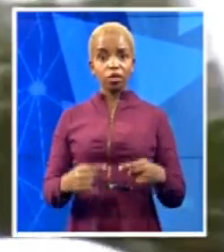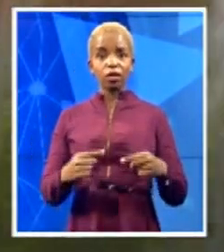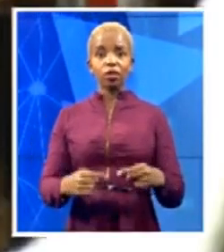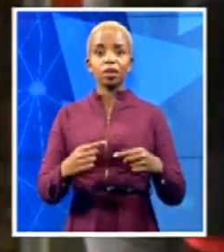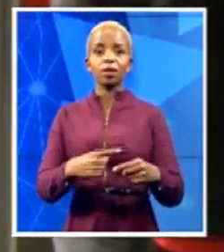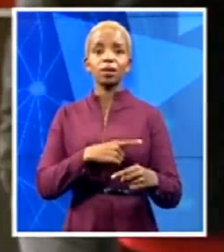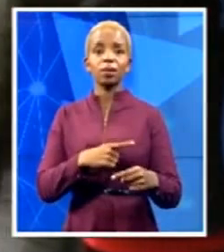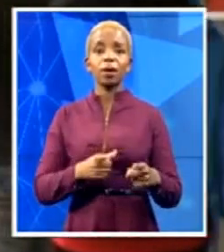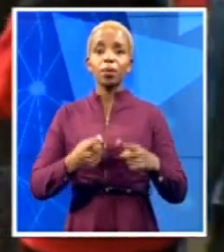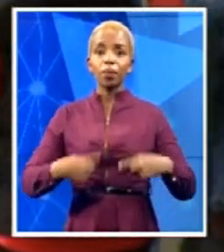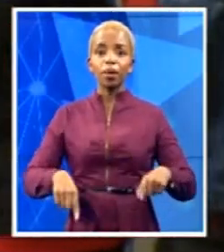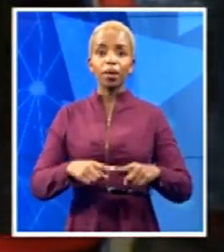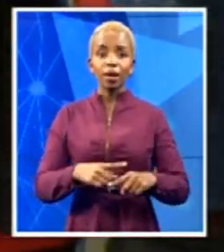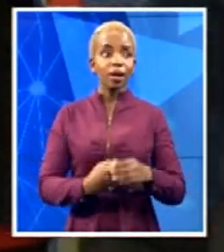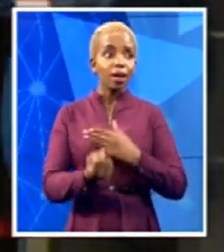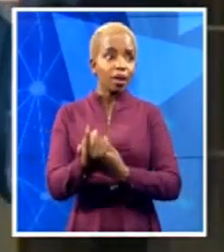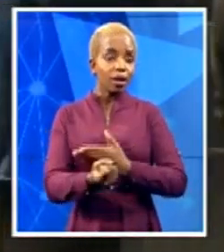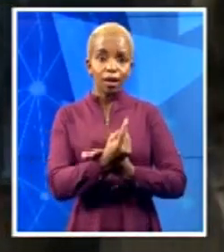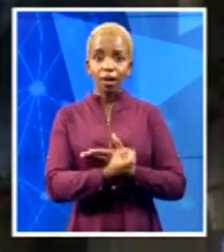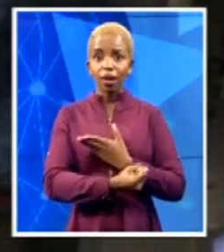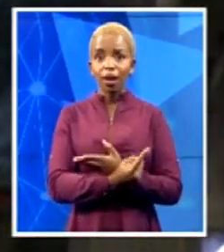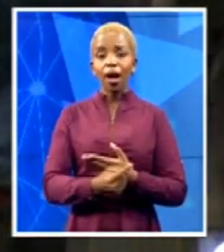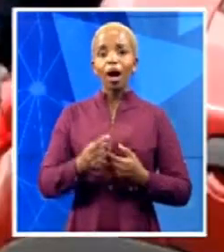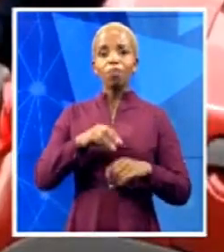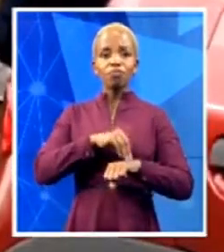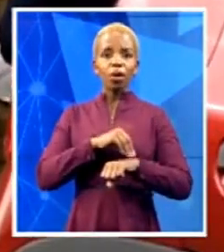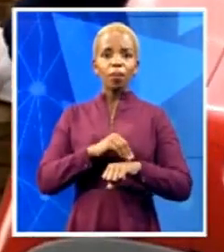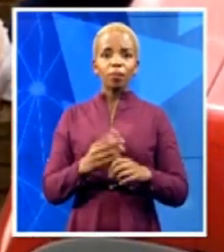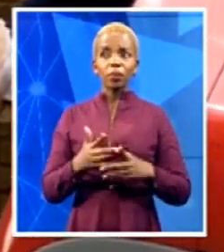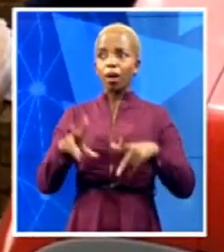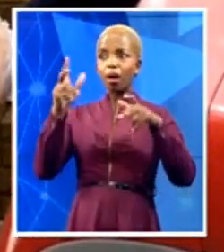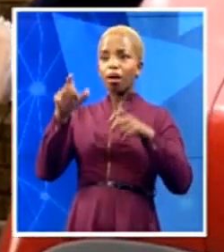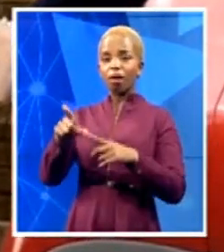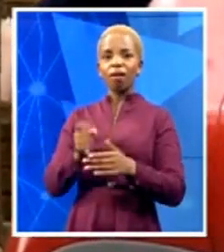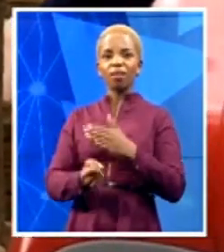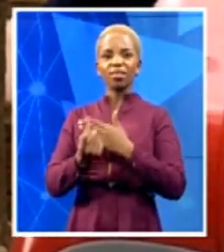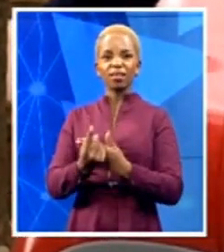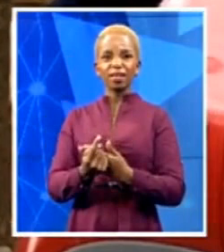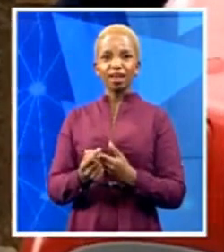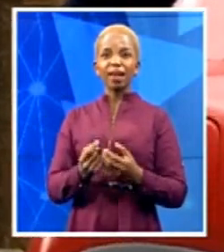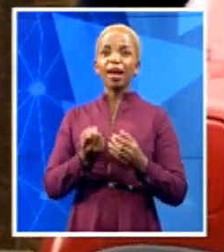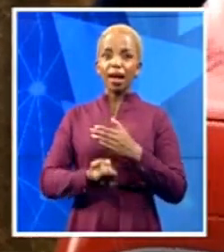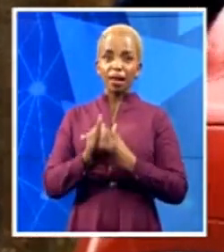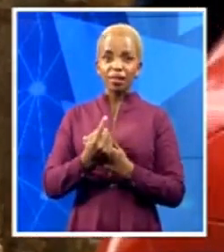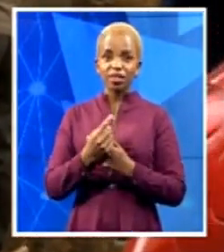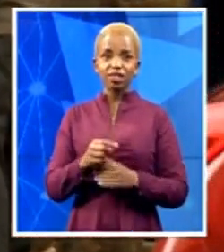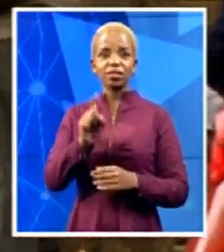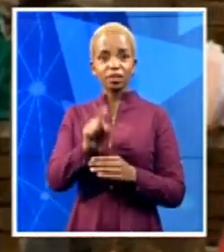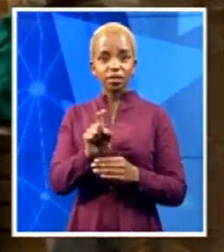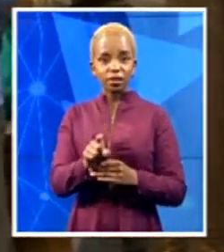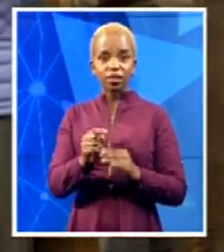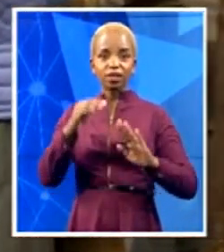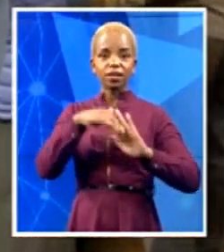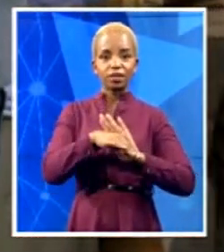facing three other evils. We went into a technical recession. Whilst we were trying to figure and work our heads around the technical recession, where growth